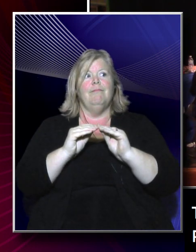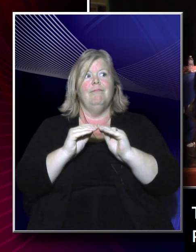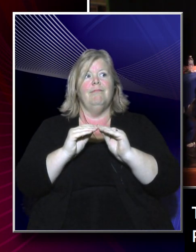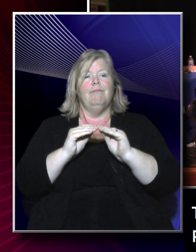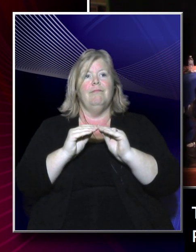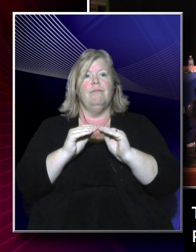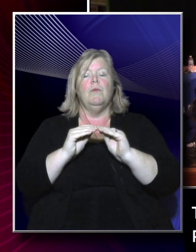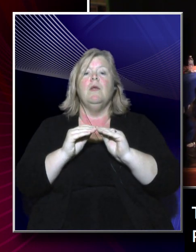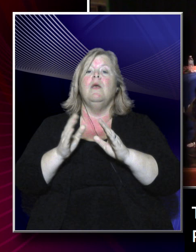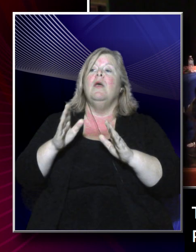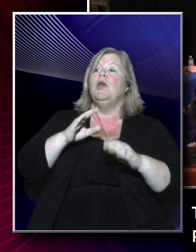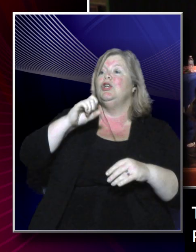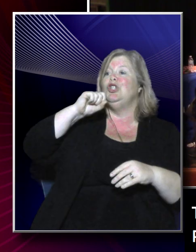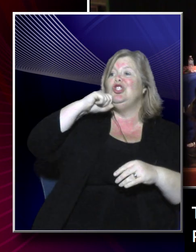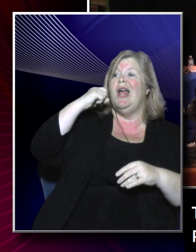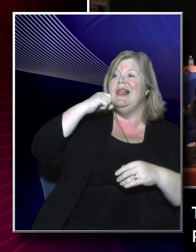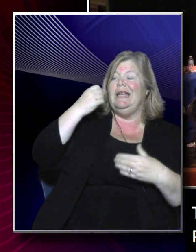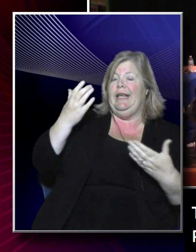This is Yeah. Shelley.